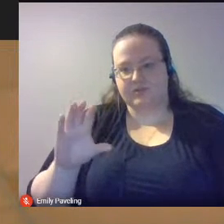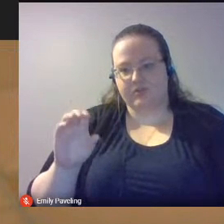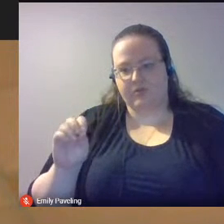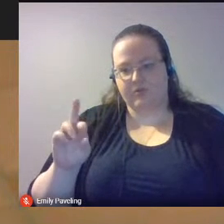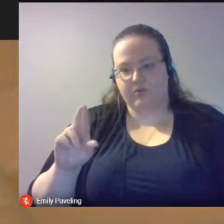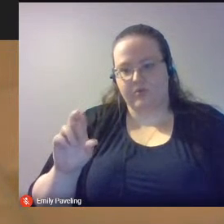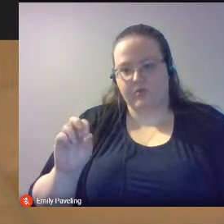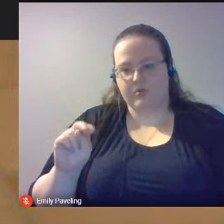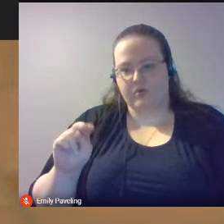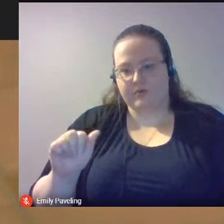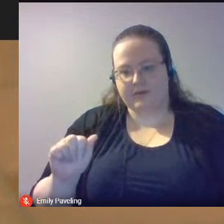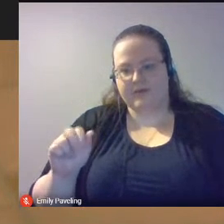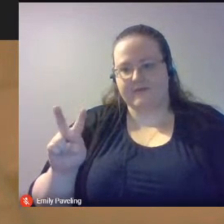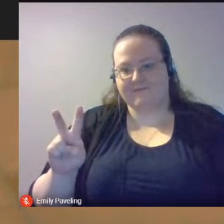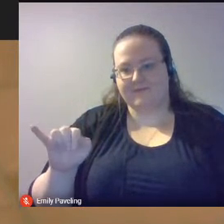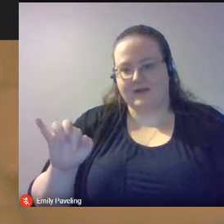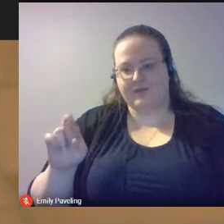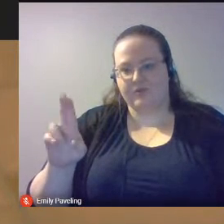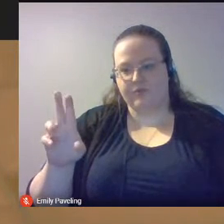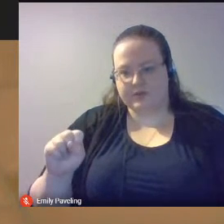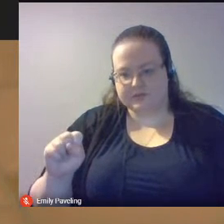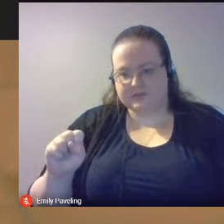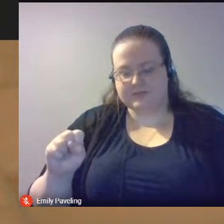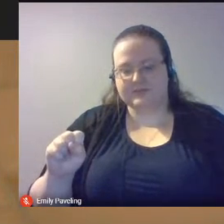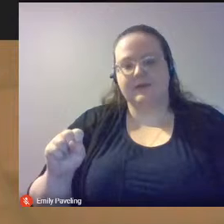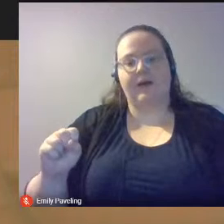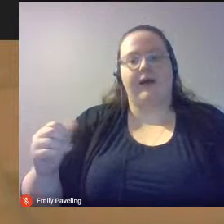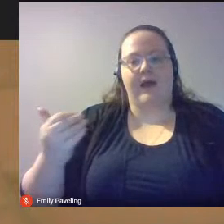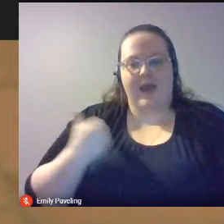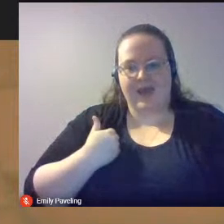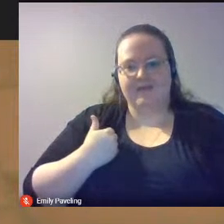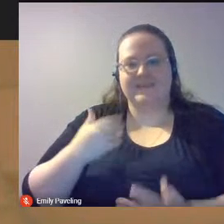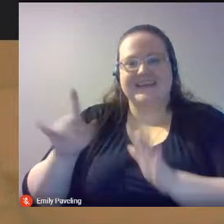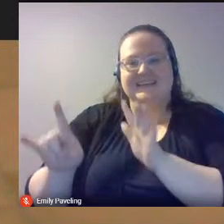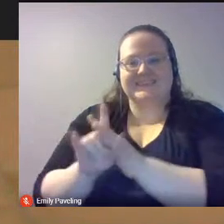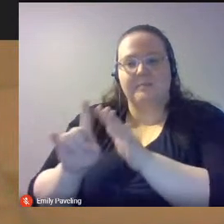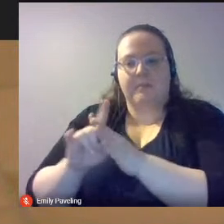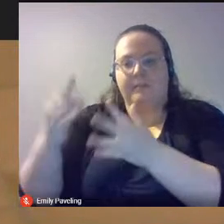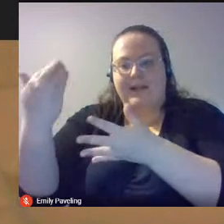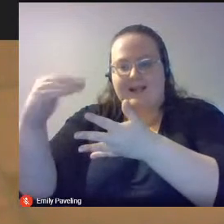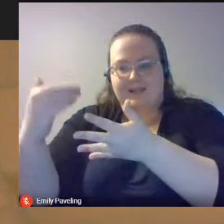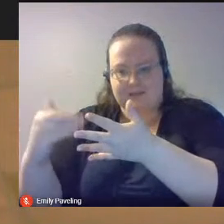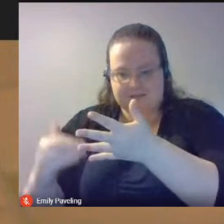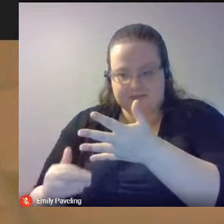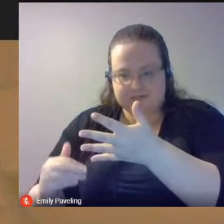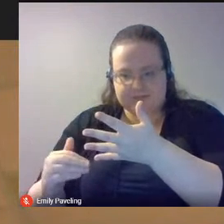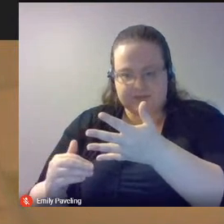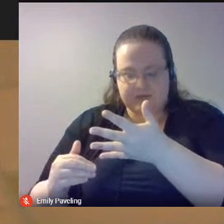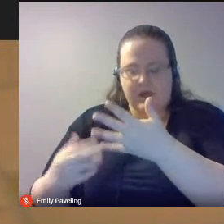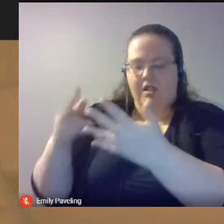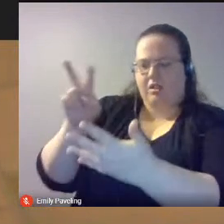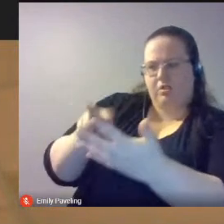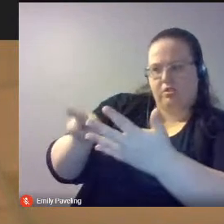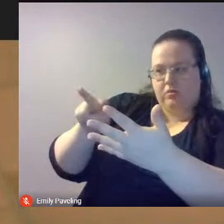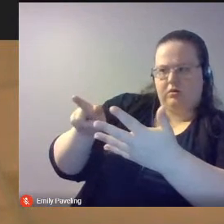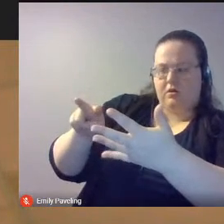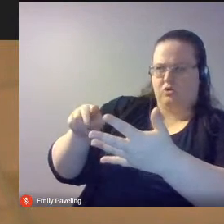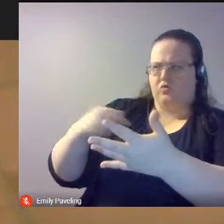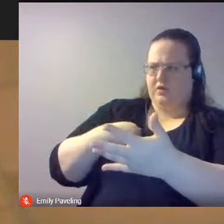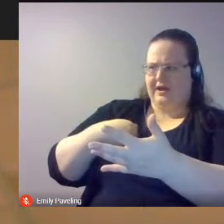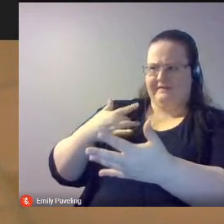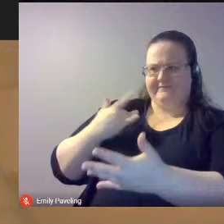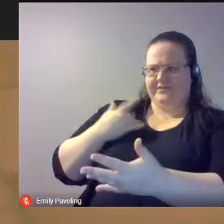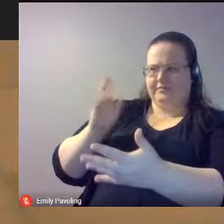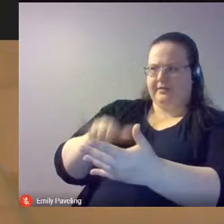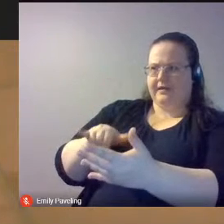ontario.ca/coronavirus, or you can call telehealth. If the symptom is related to an